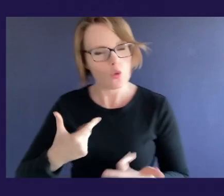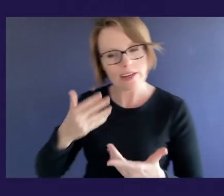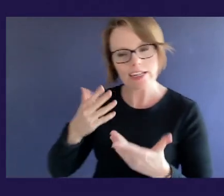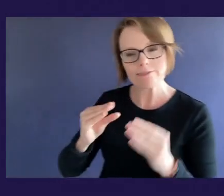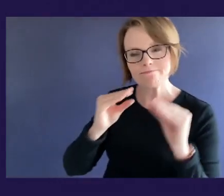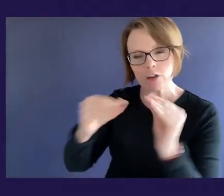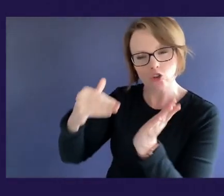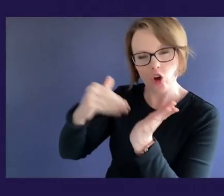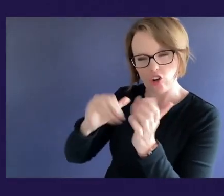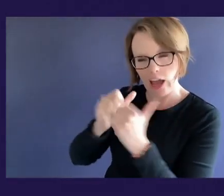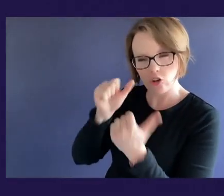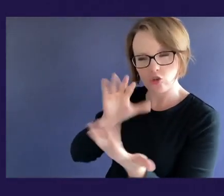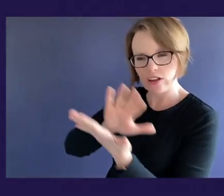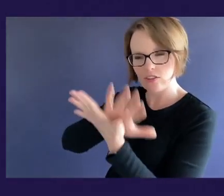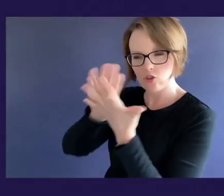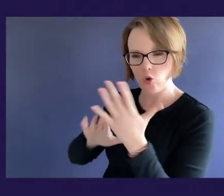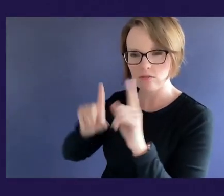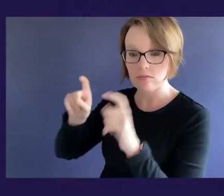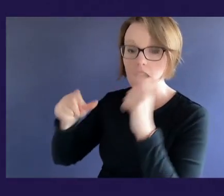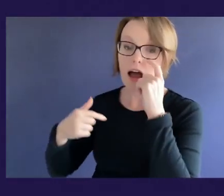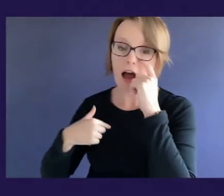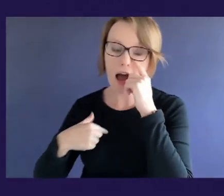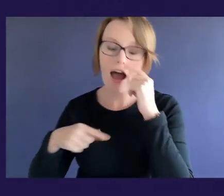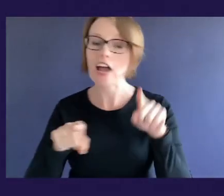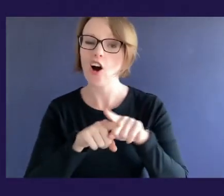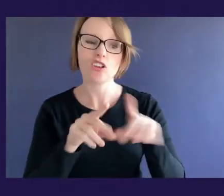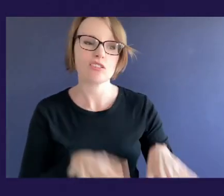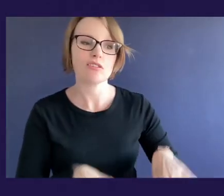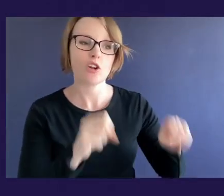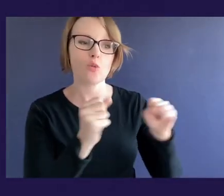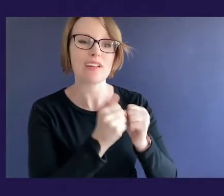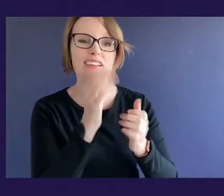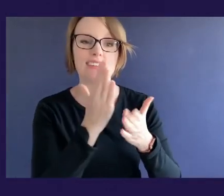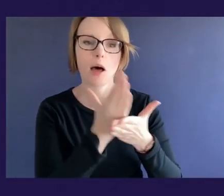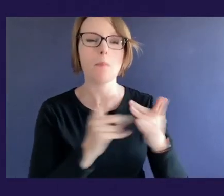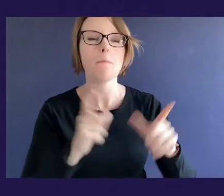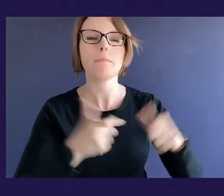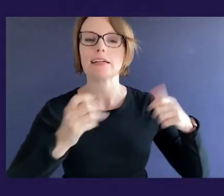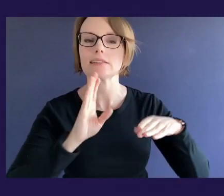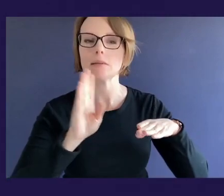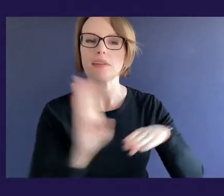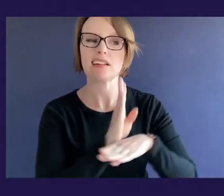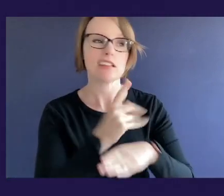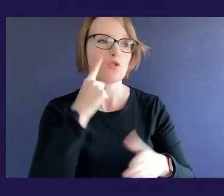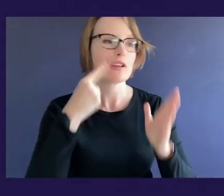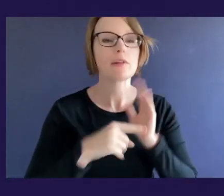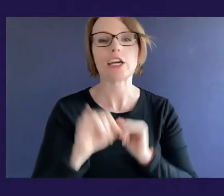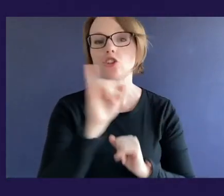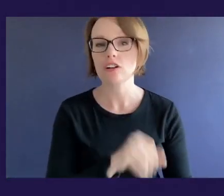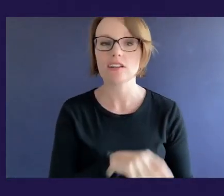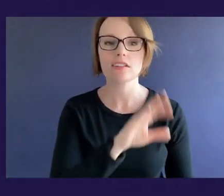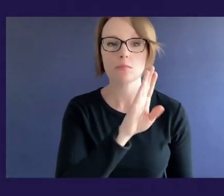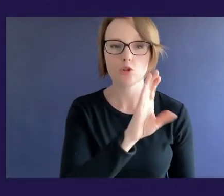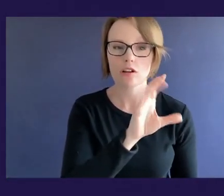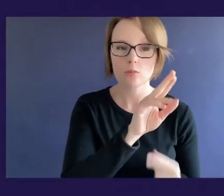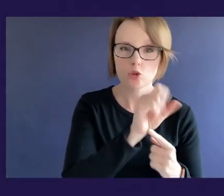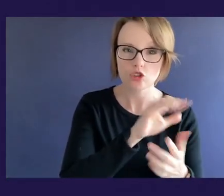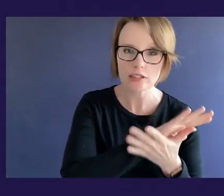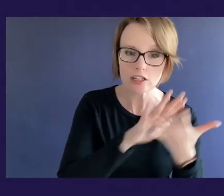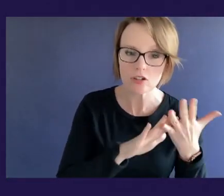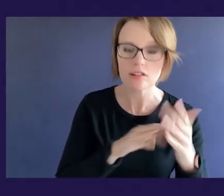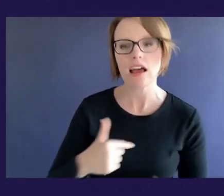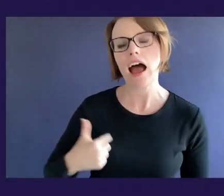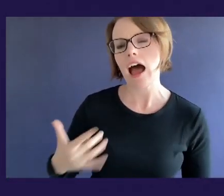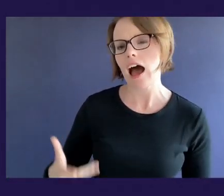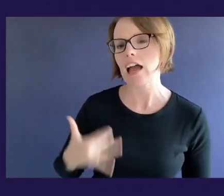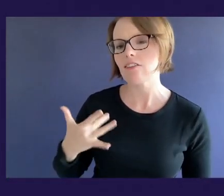with Blue Cross Blue Shield, Care First, some large organizations. So I think there can be more of that,